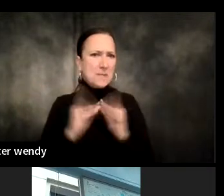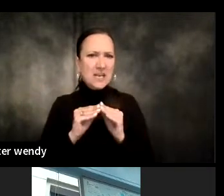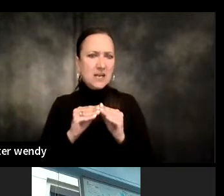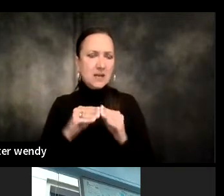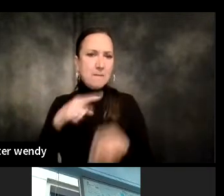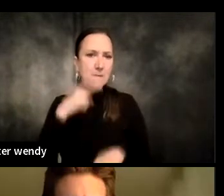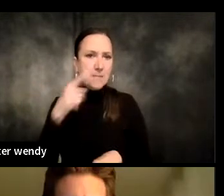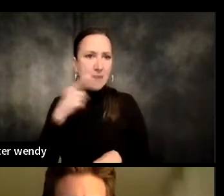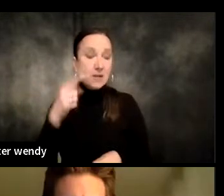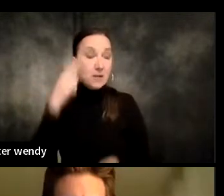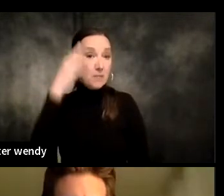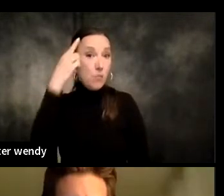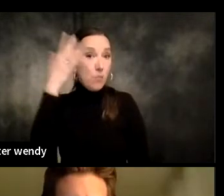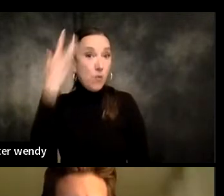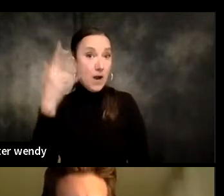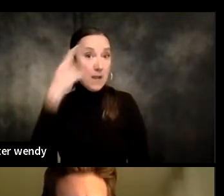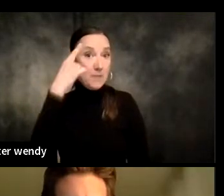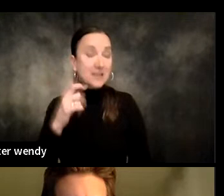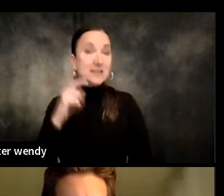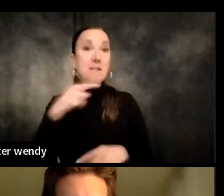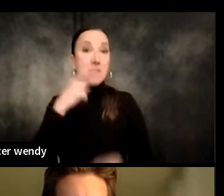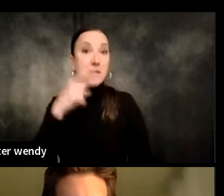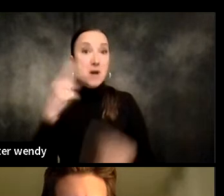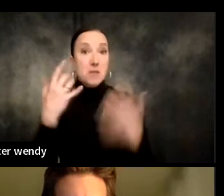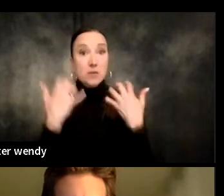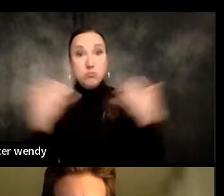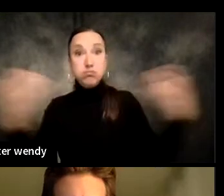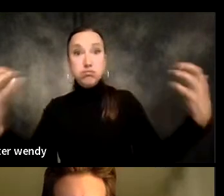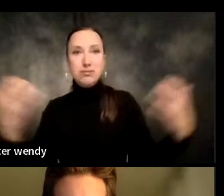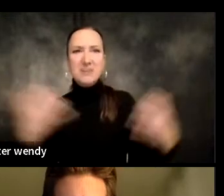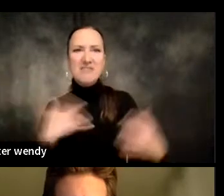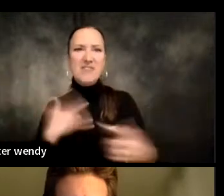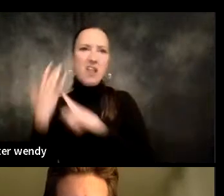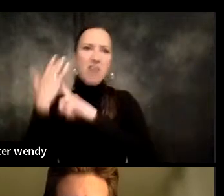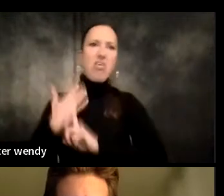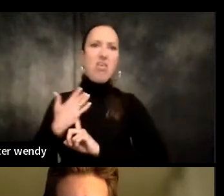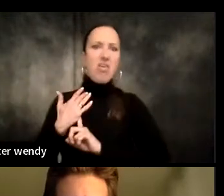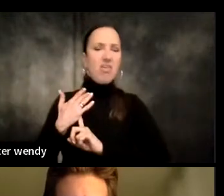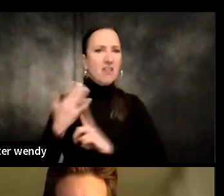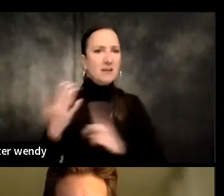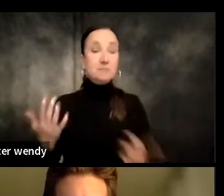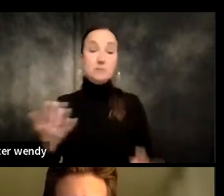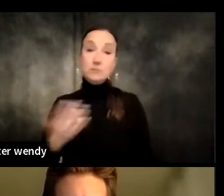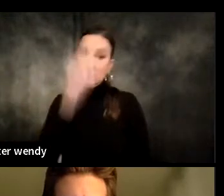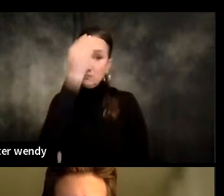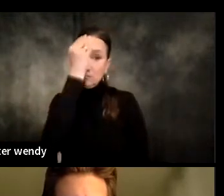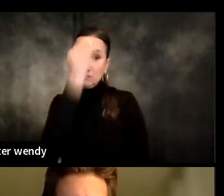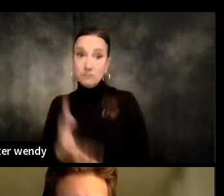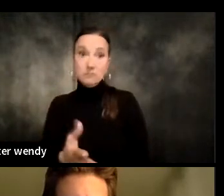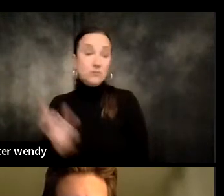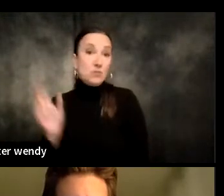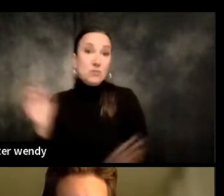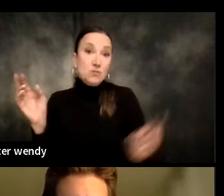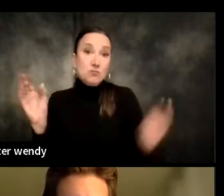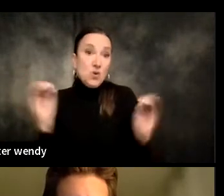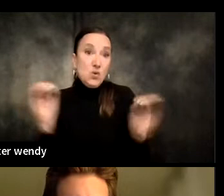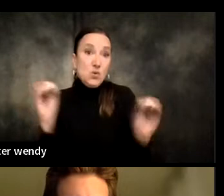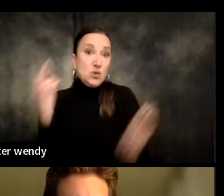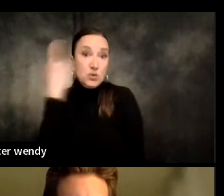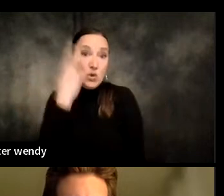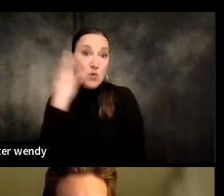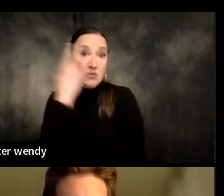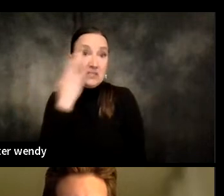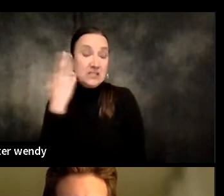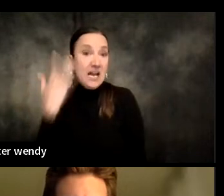public, because the public at large feels like we're being excluded. And I can tell you that there is no legitimate reason to continue to hold